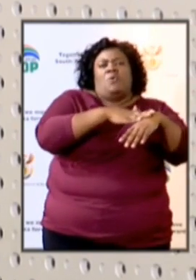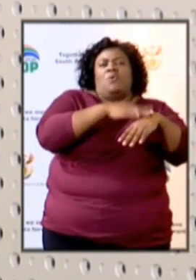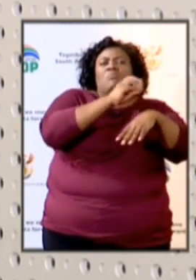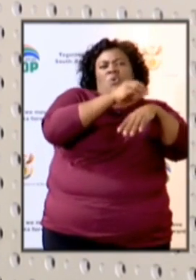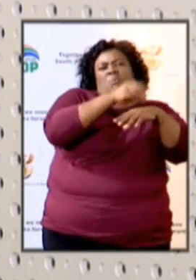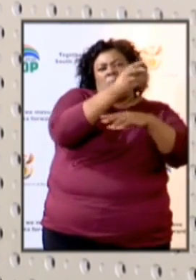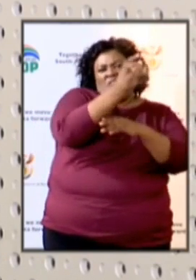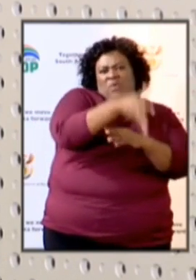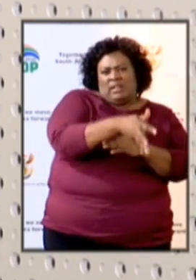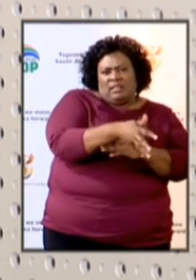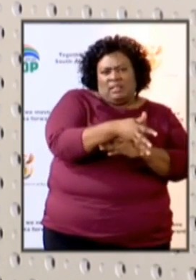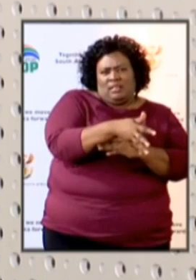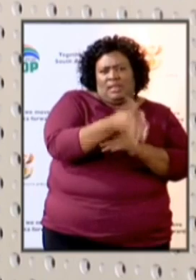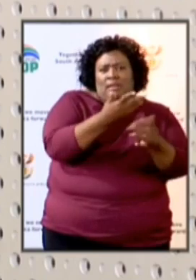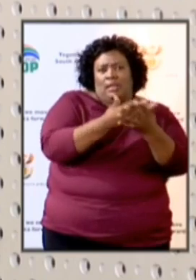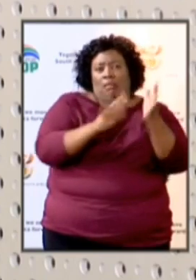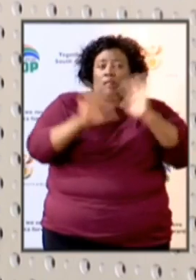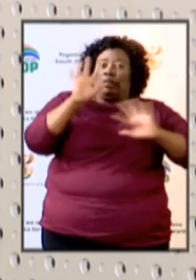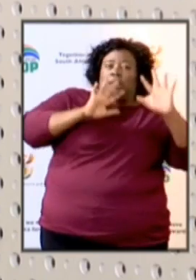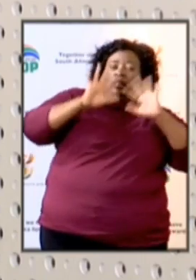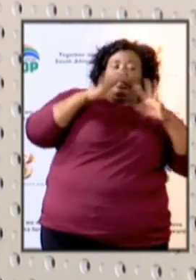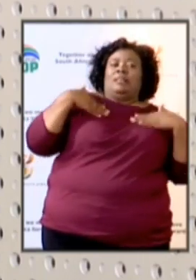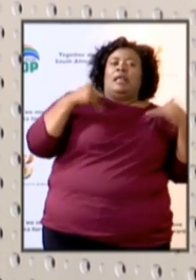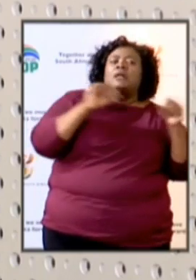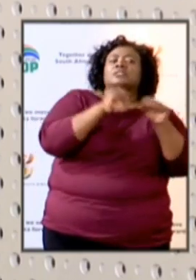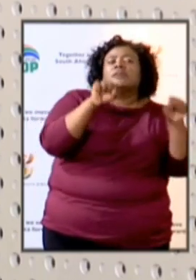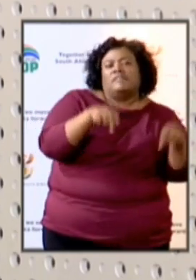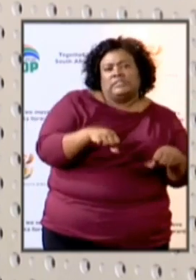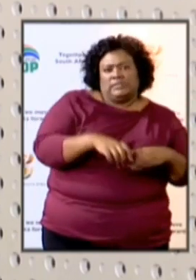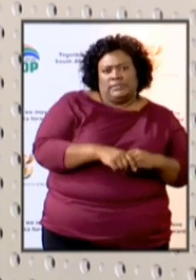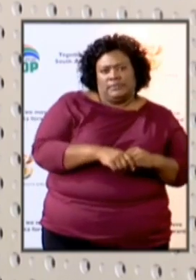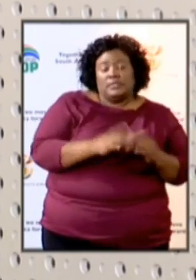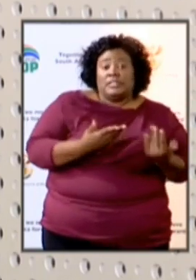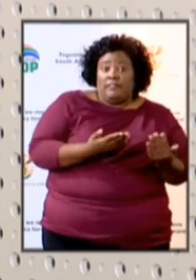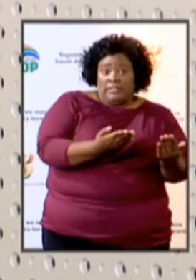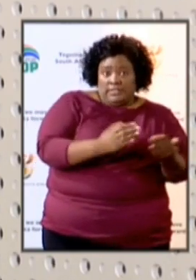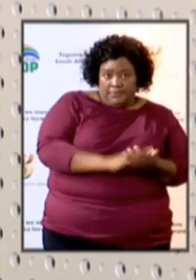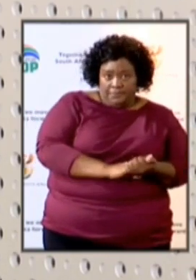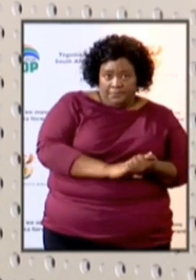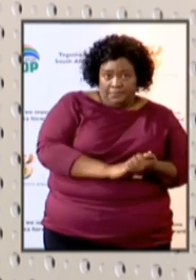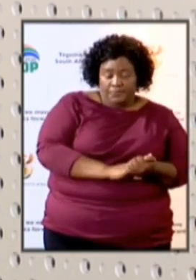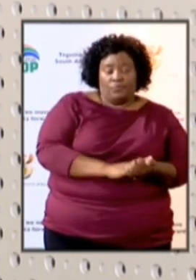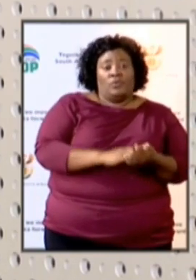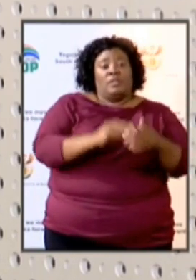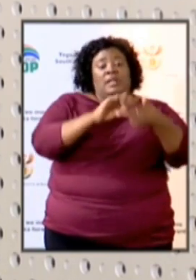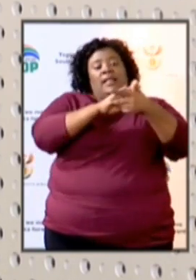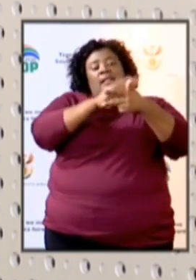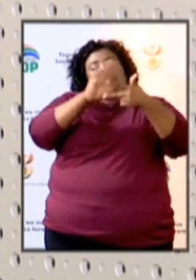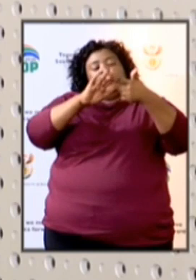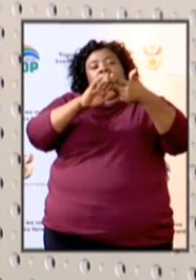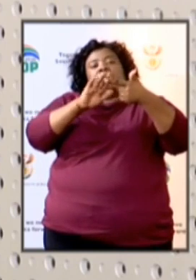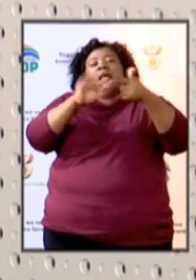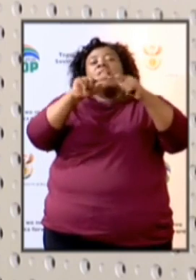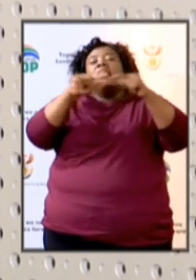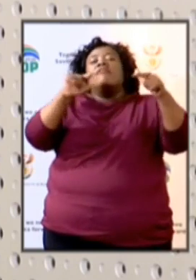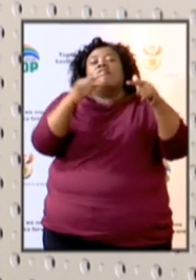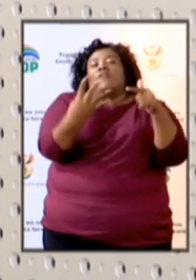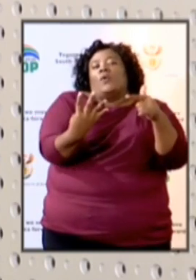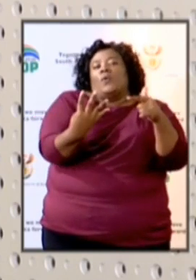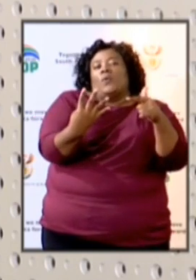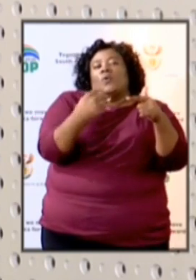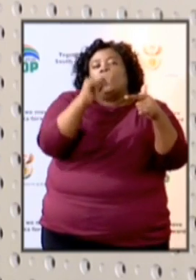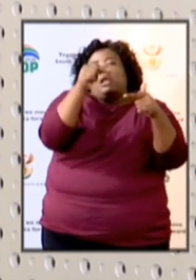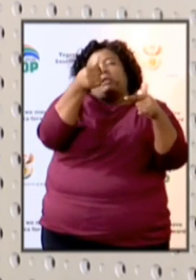overwhelms the health service. Level four, which is just slightly lower than